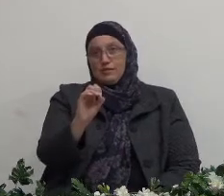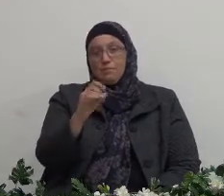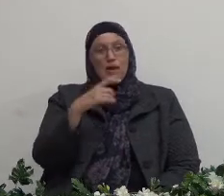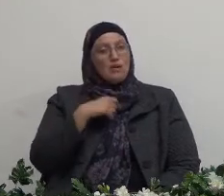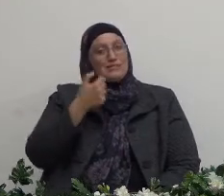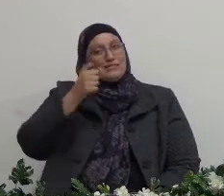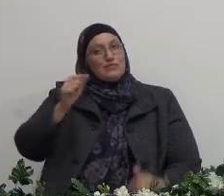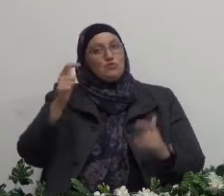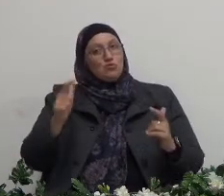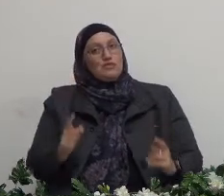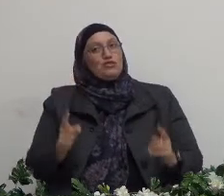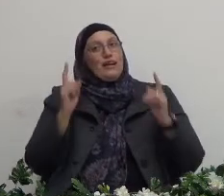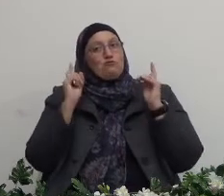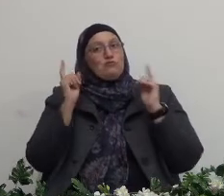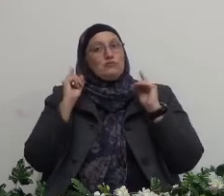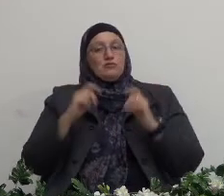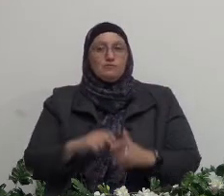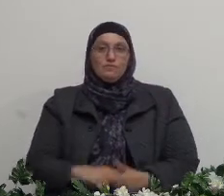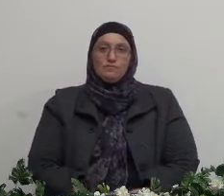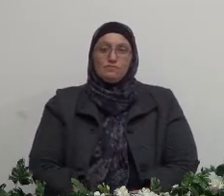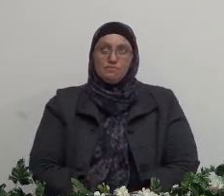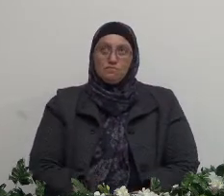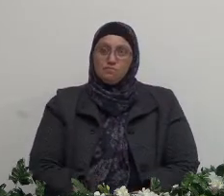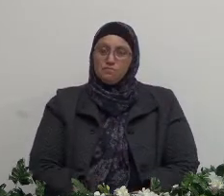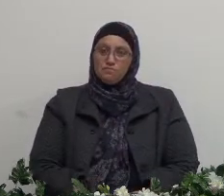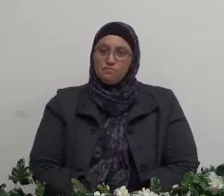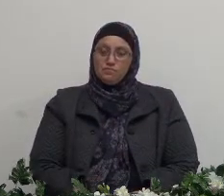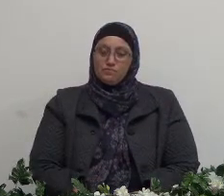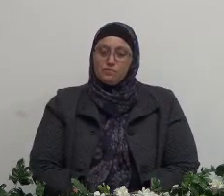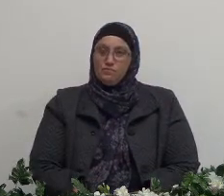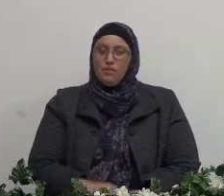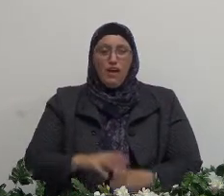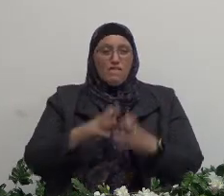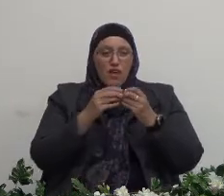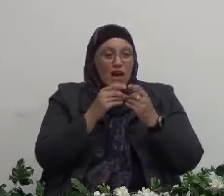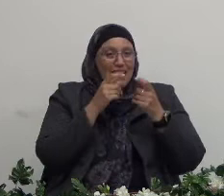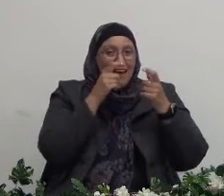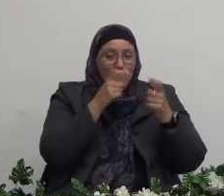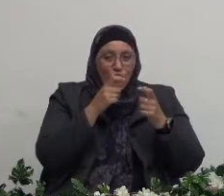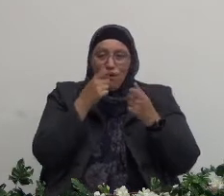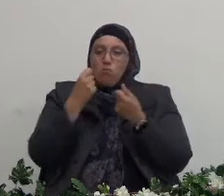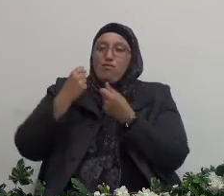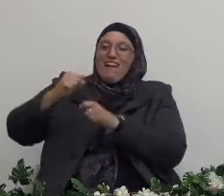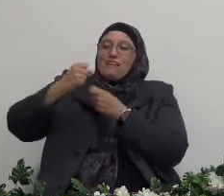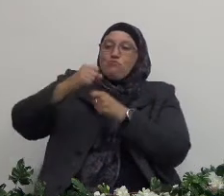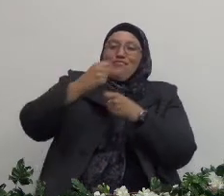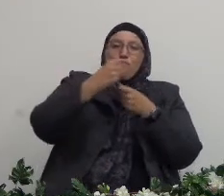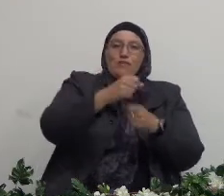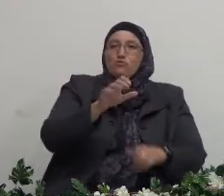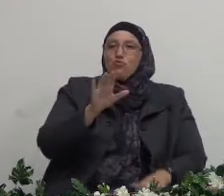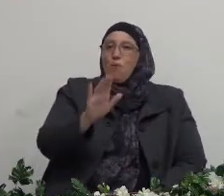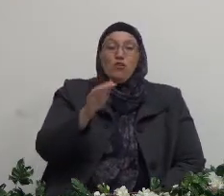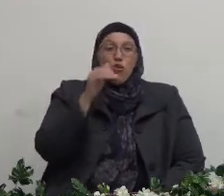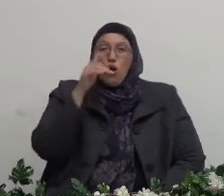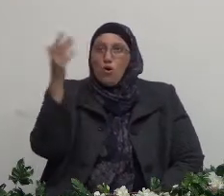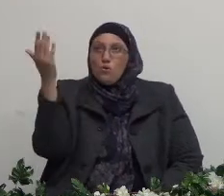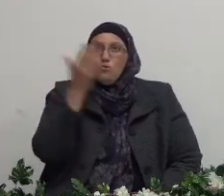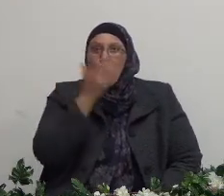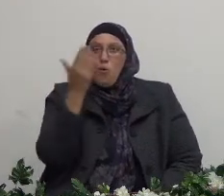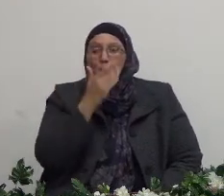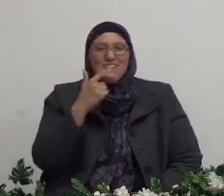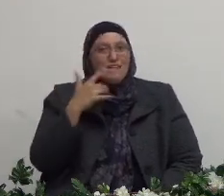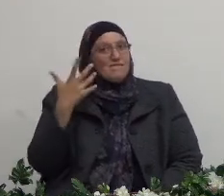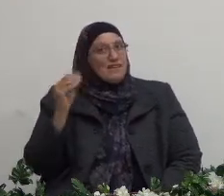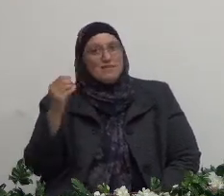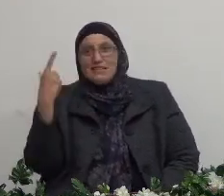to 50. And they took all these preventative measures till they got to the school zone, and they said the speed's now 40.